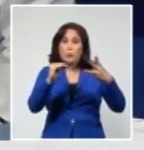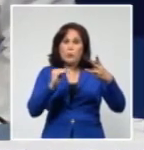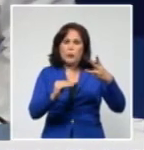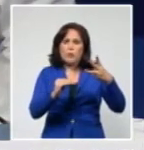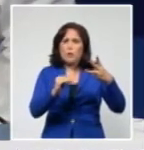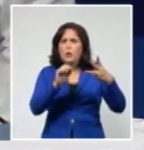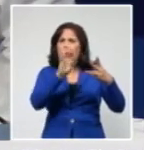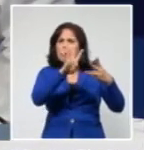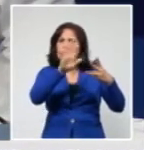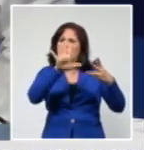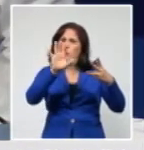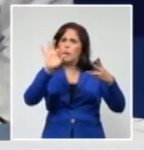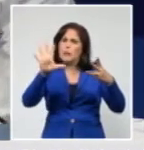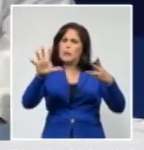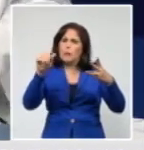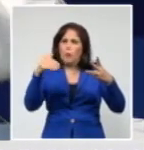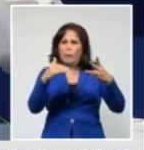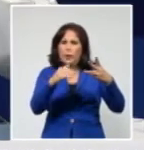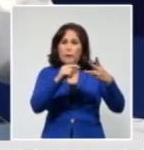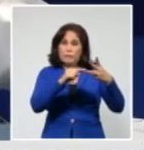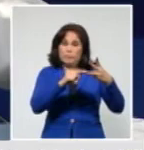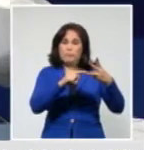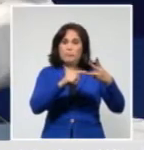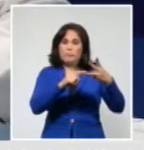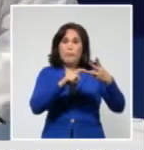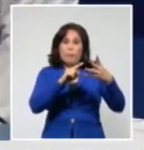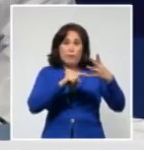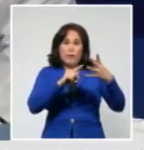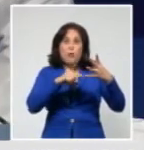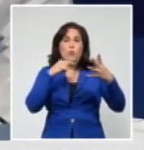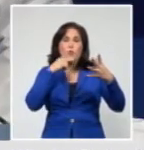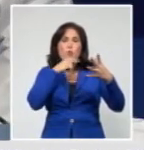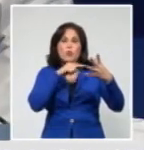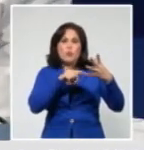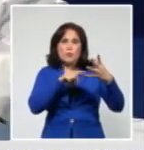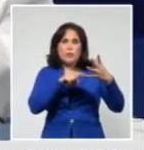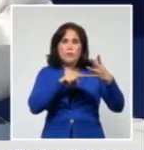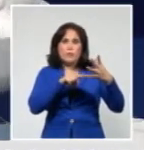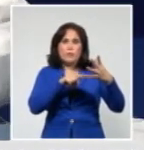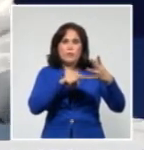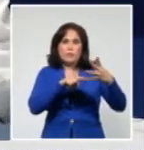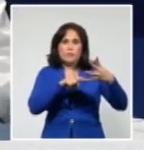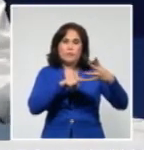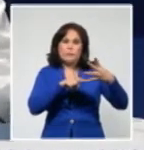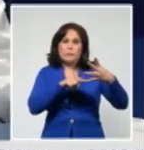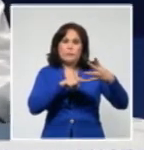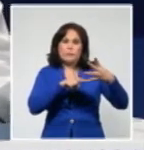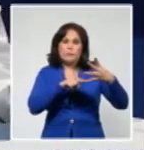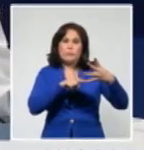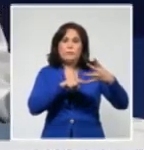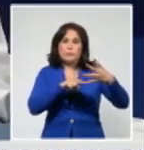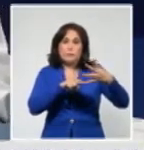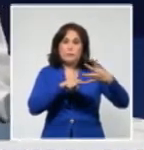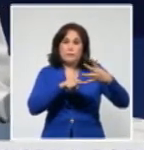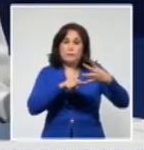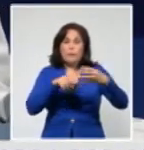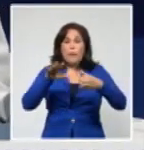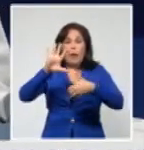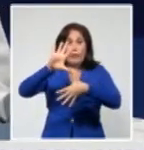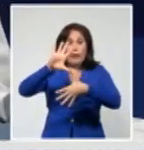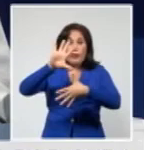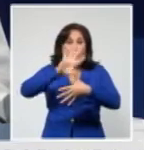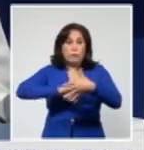and Brazil, comes Peru, Colombia, Mexico, Argentina, Chile,